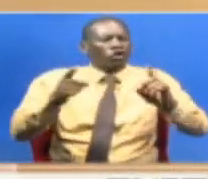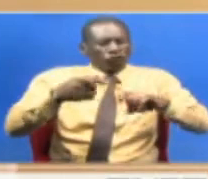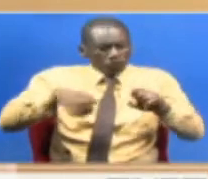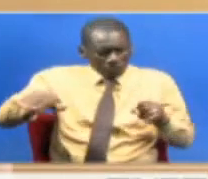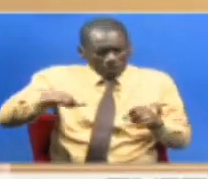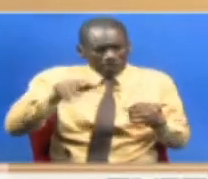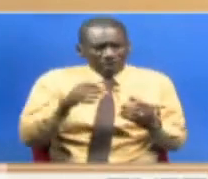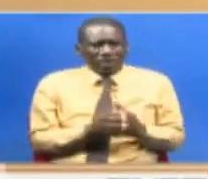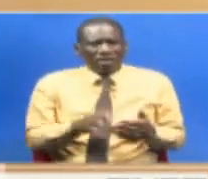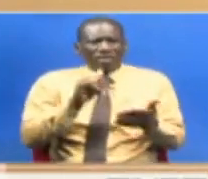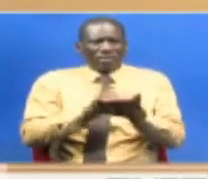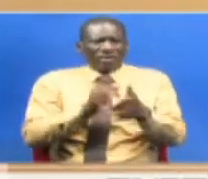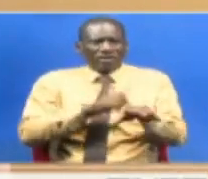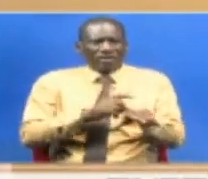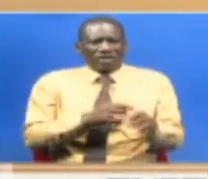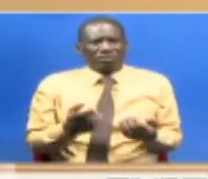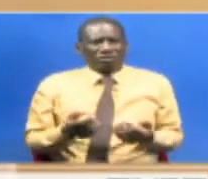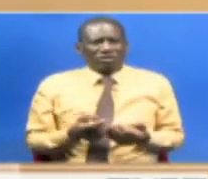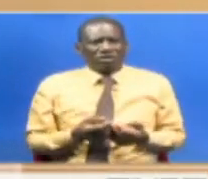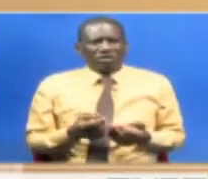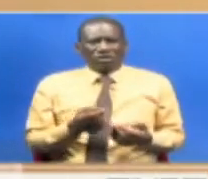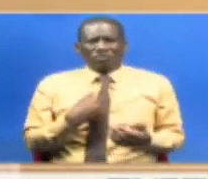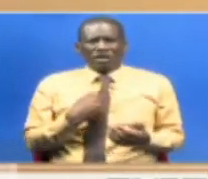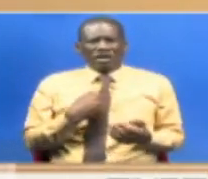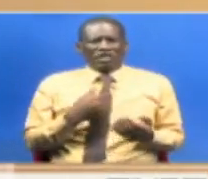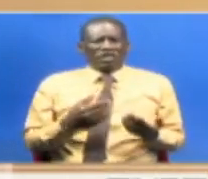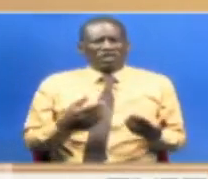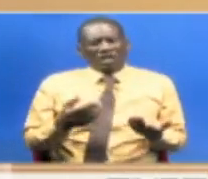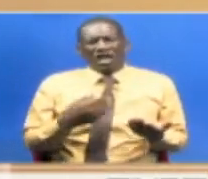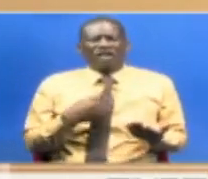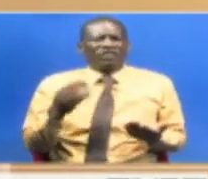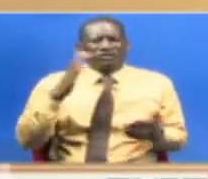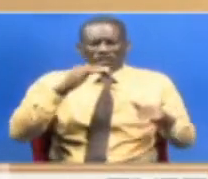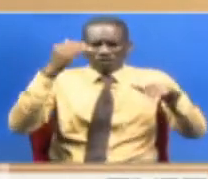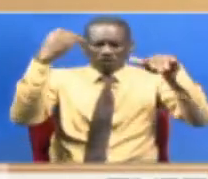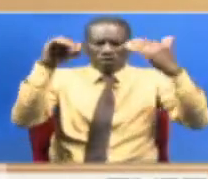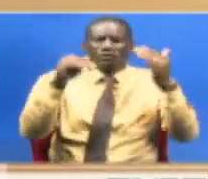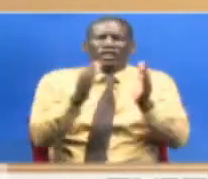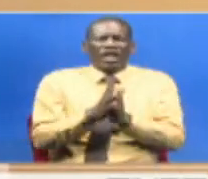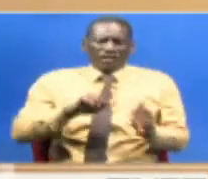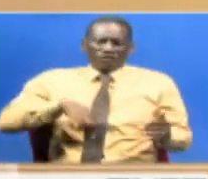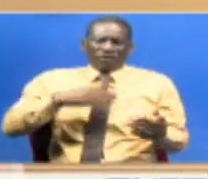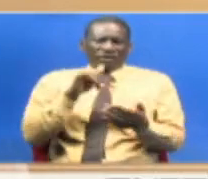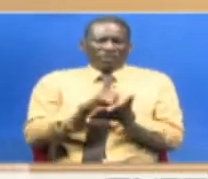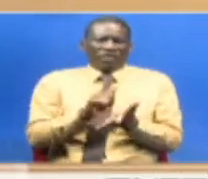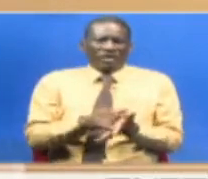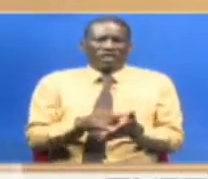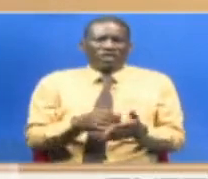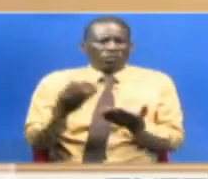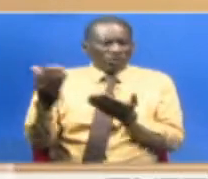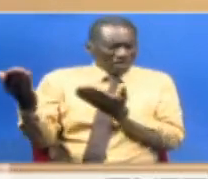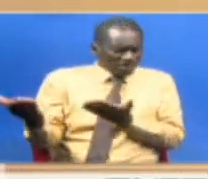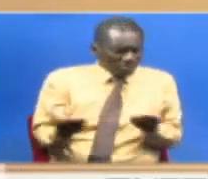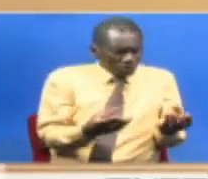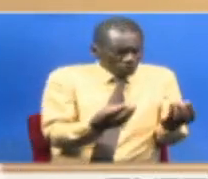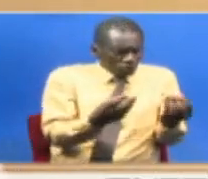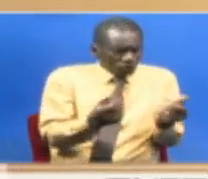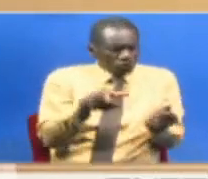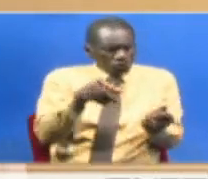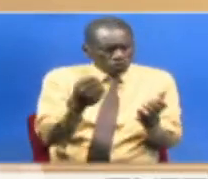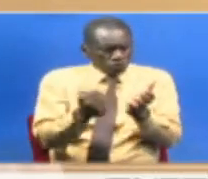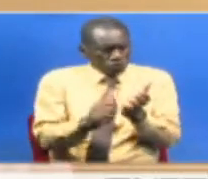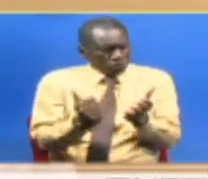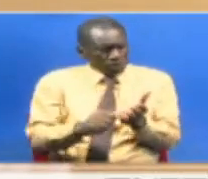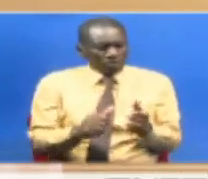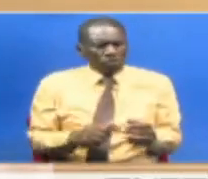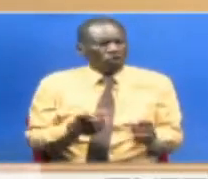that time I was the chancellor of Rogo University, and then I felt that we should be able to bring a local solution to this